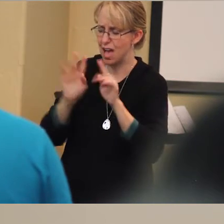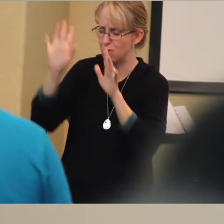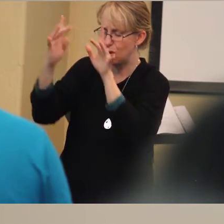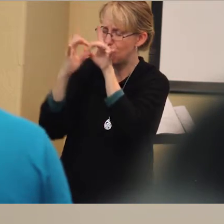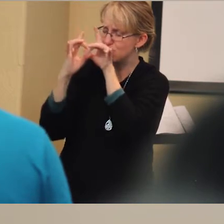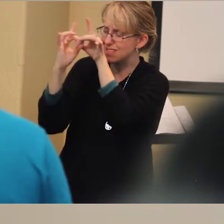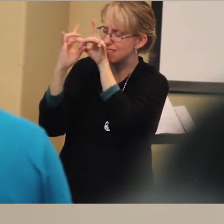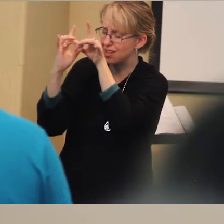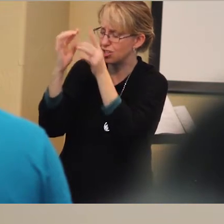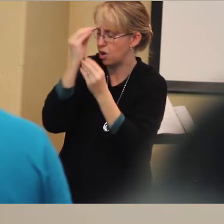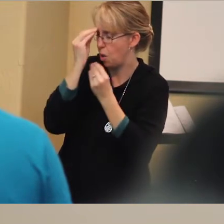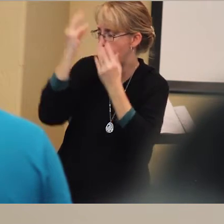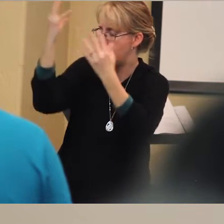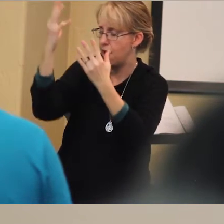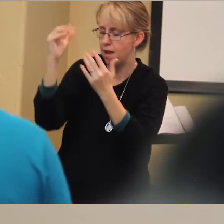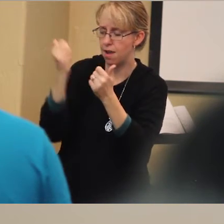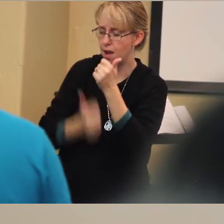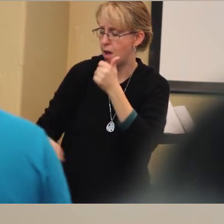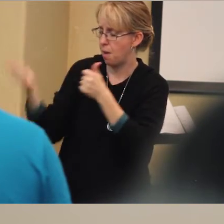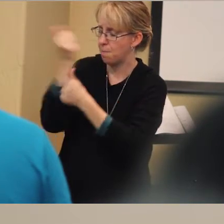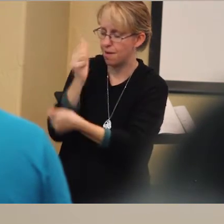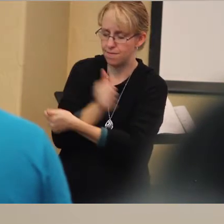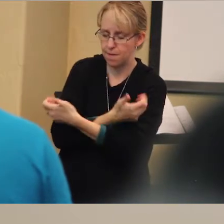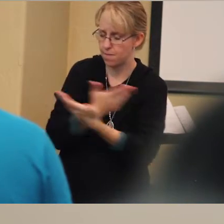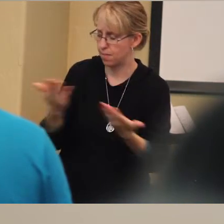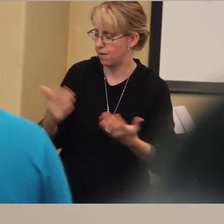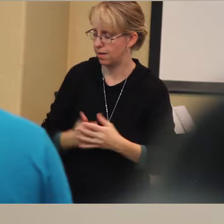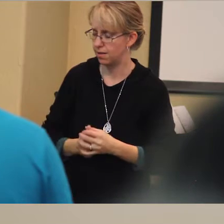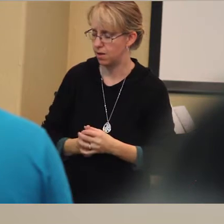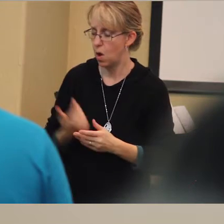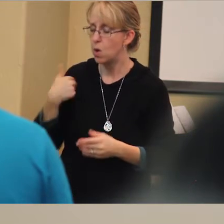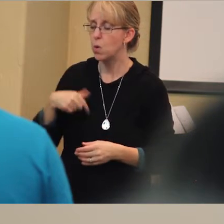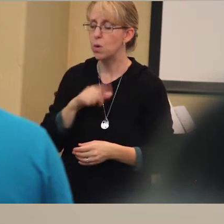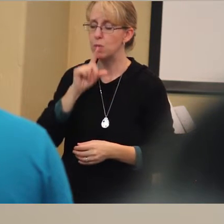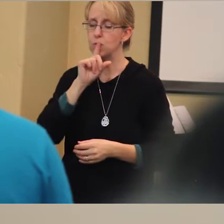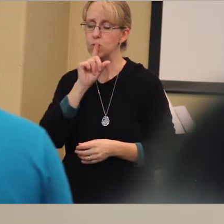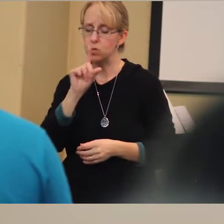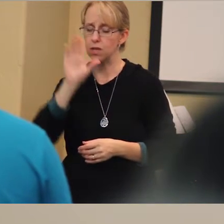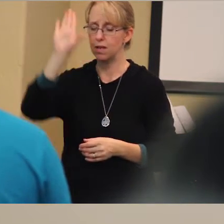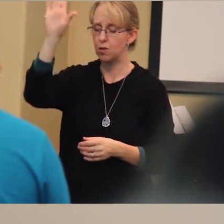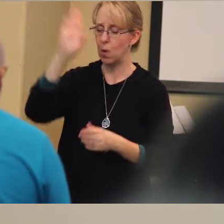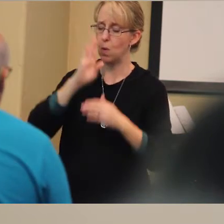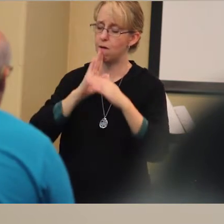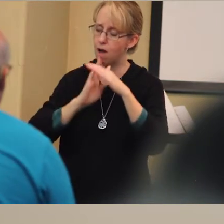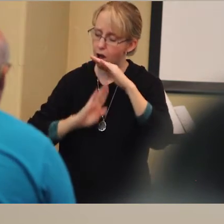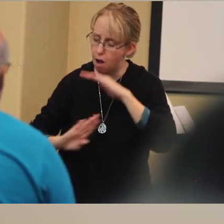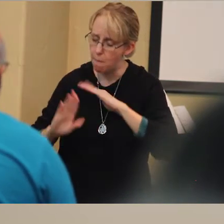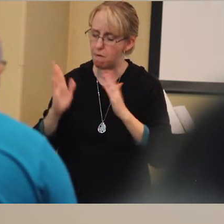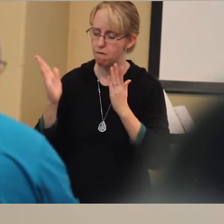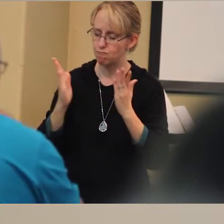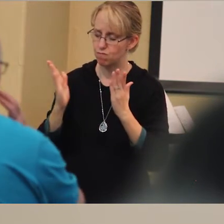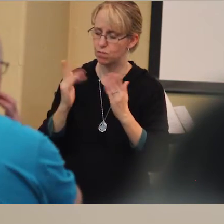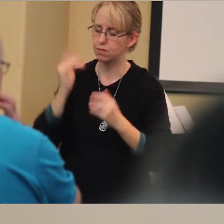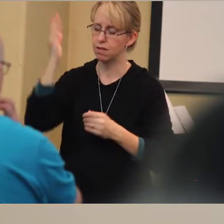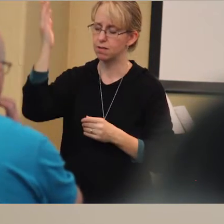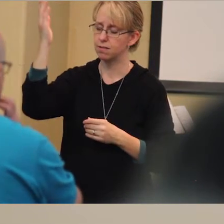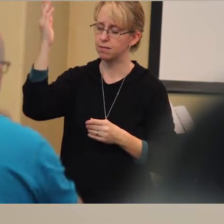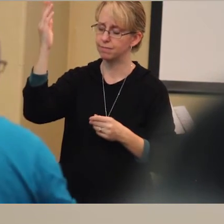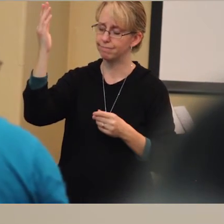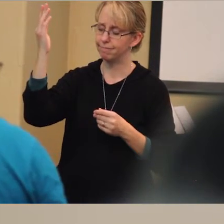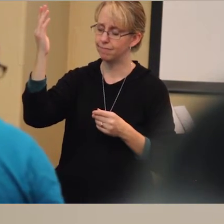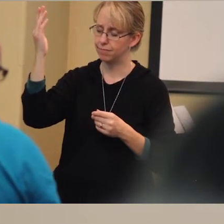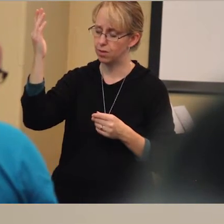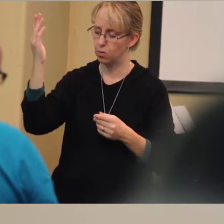and obedience to you above all else. That we would truly be your humble servants, living life as you've given